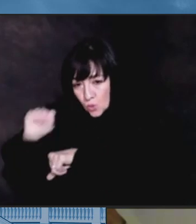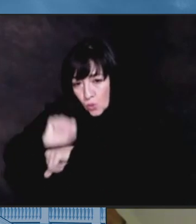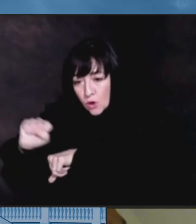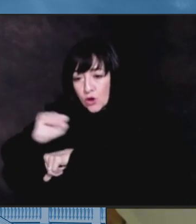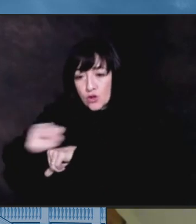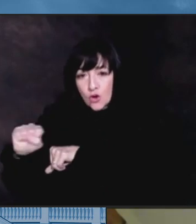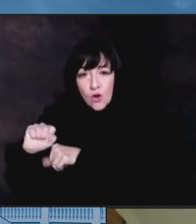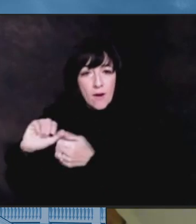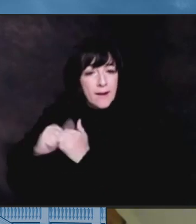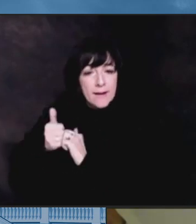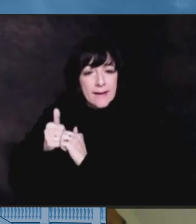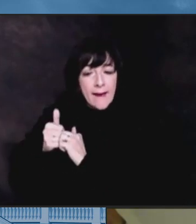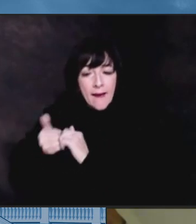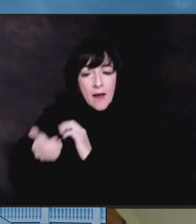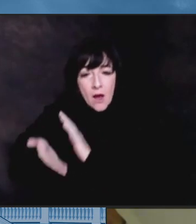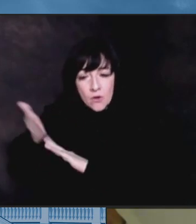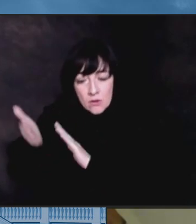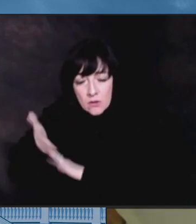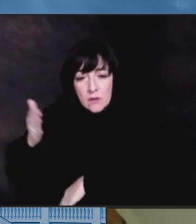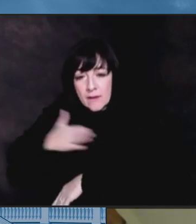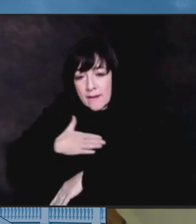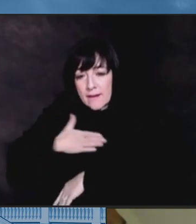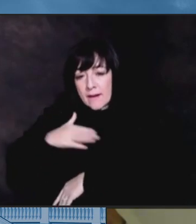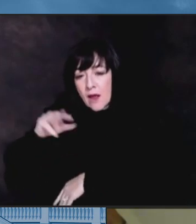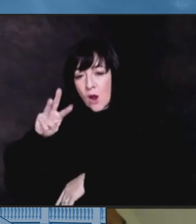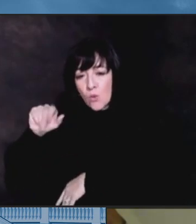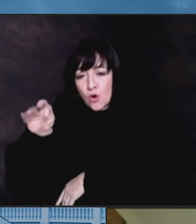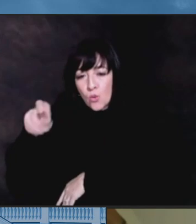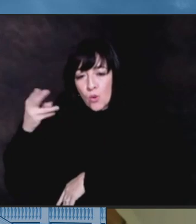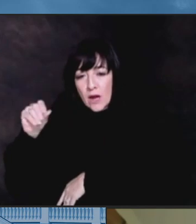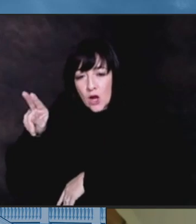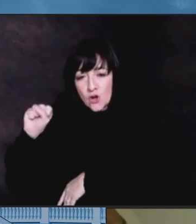around vaccine at our warehouse, and